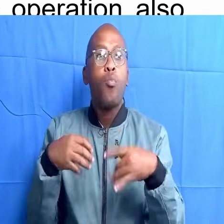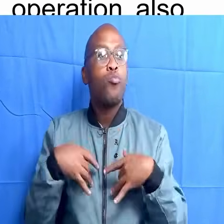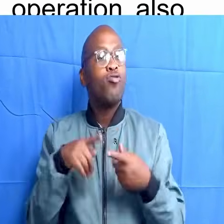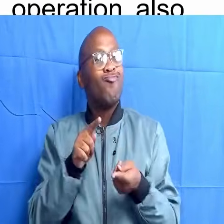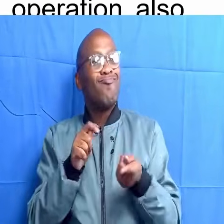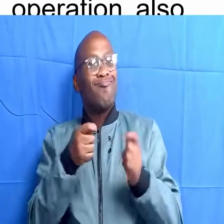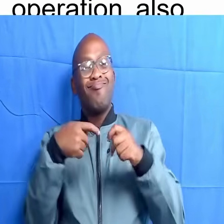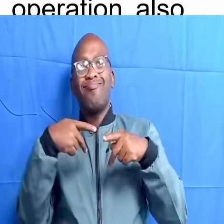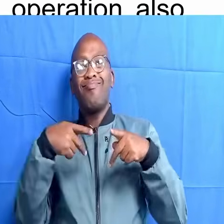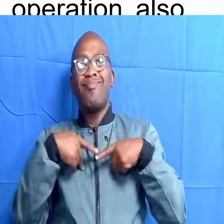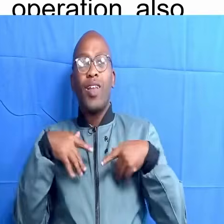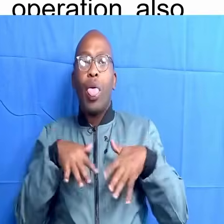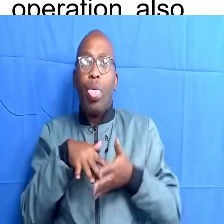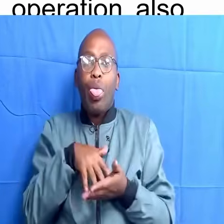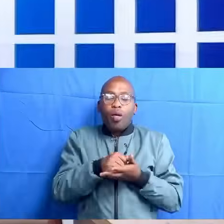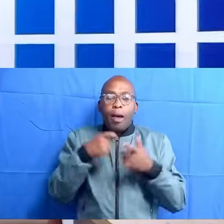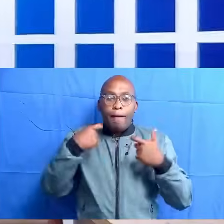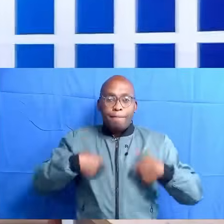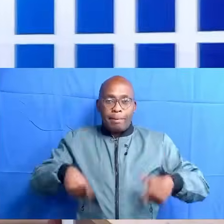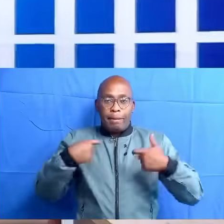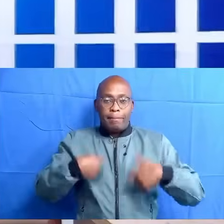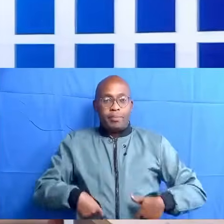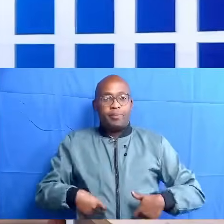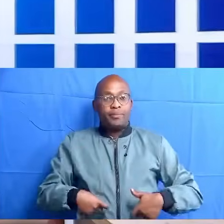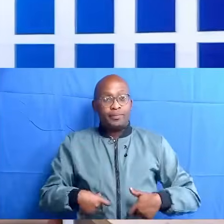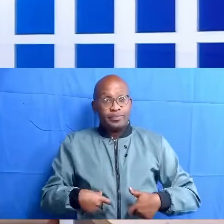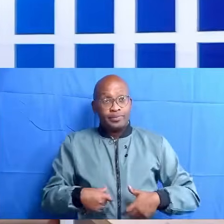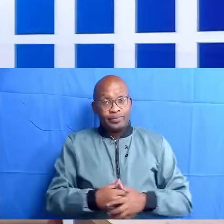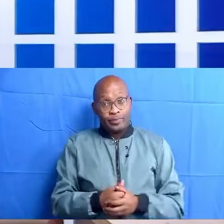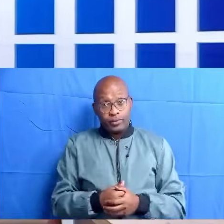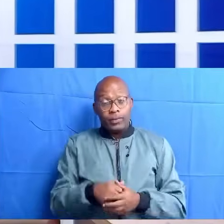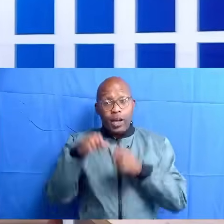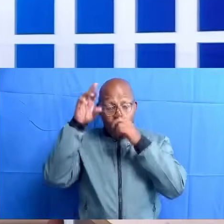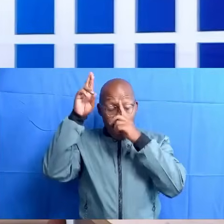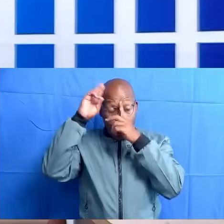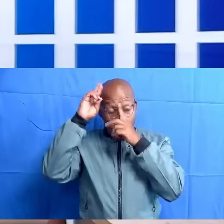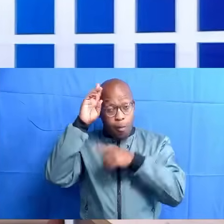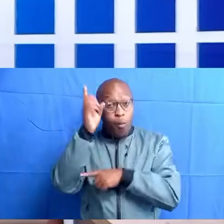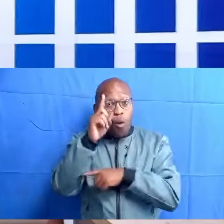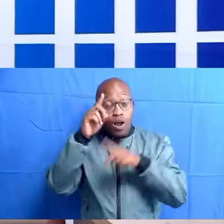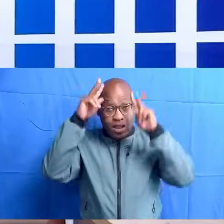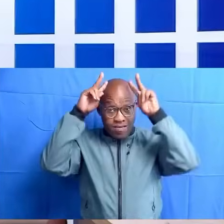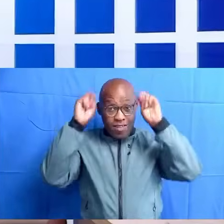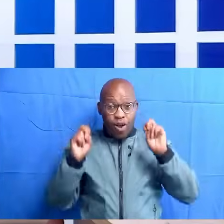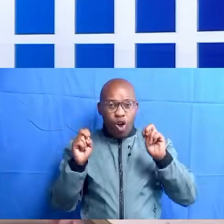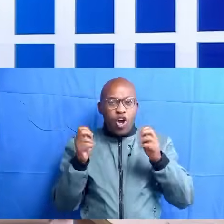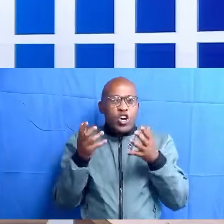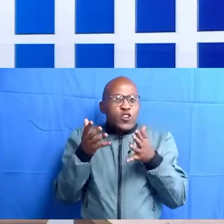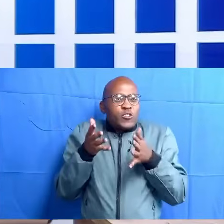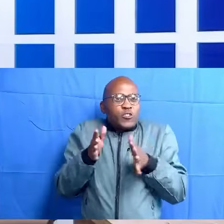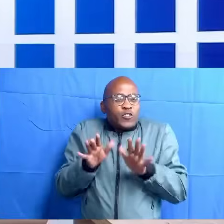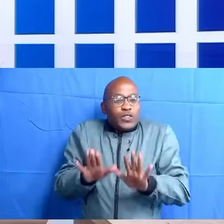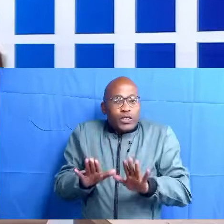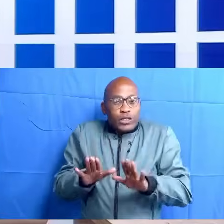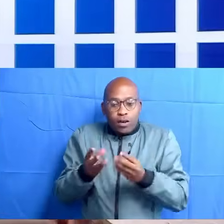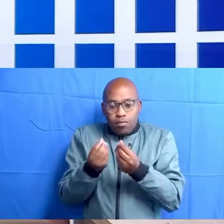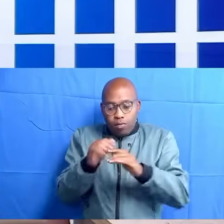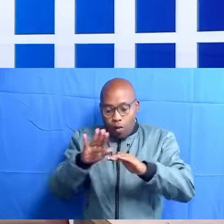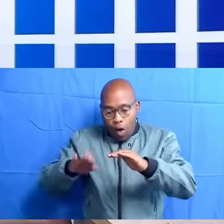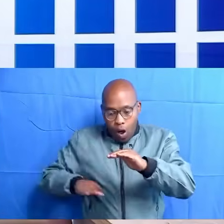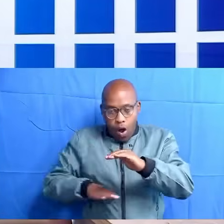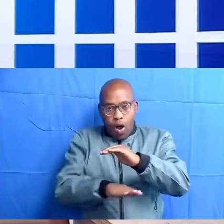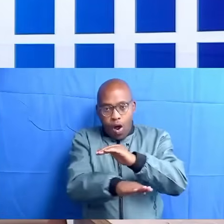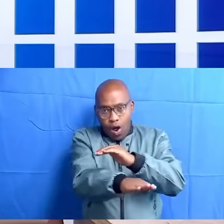hiding in the trenches. You remember that they dug the tunnels where they were moving their supplies. So this one, it